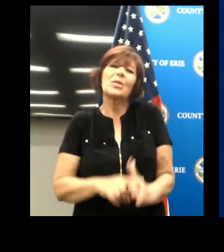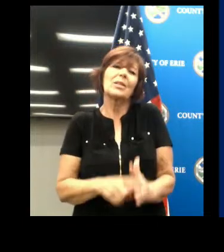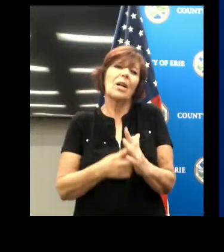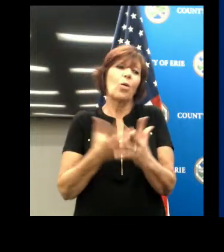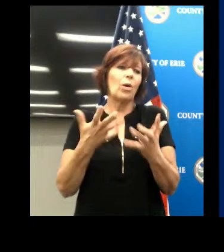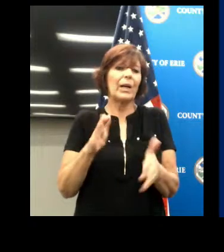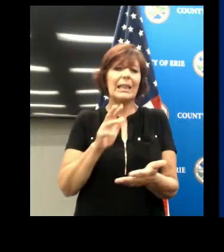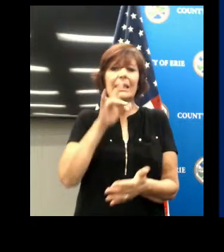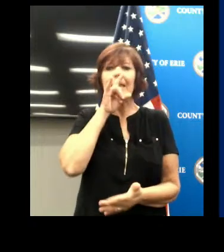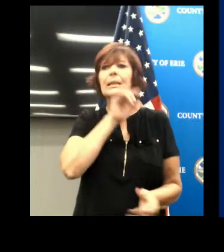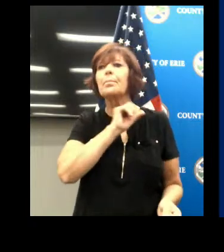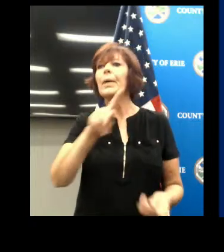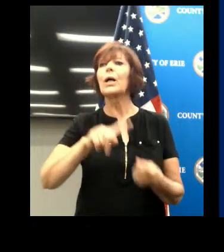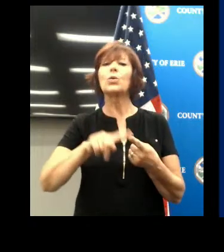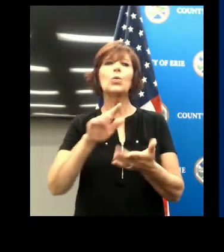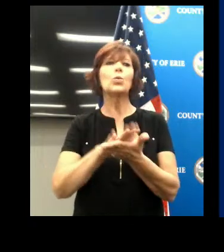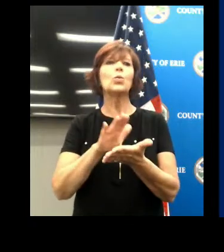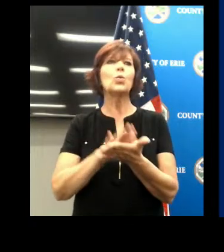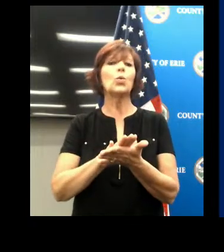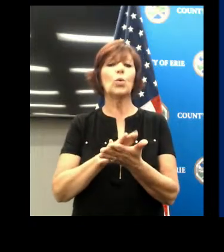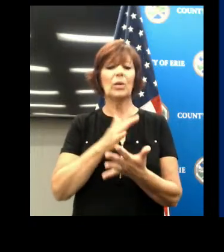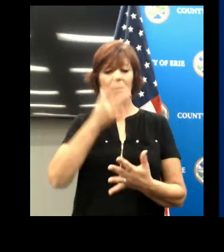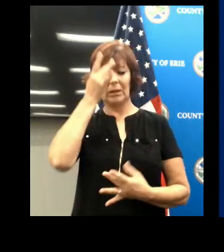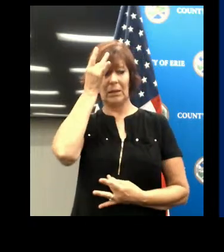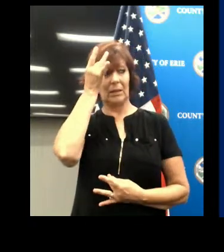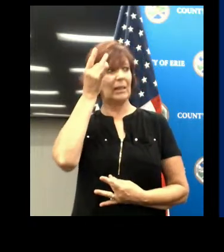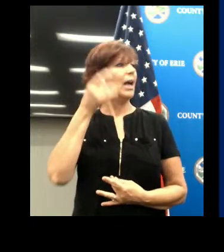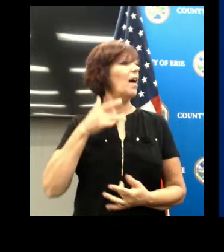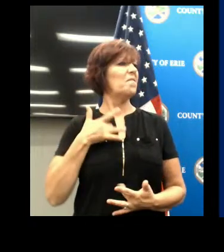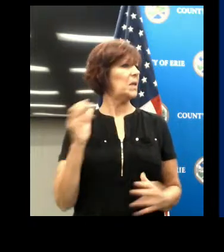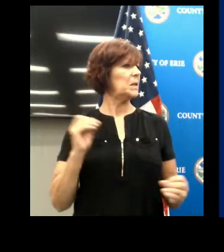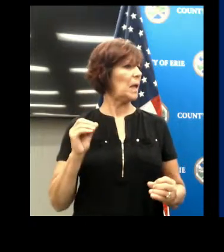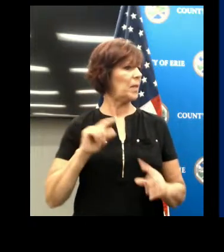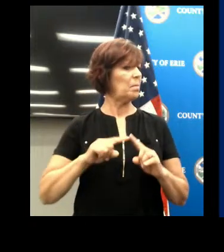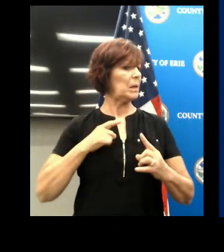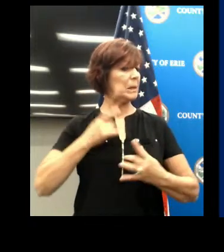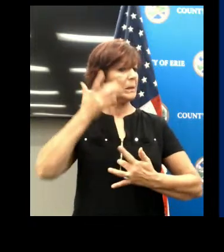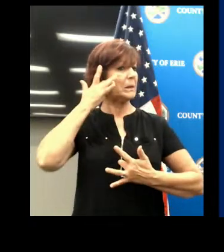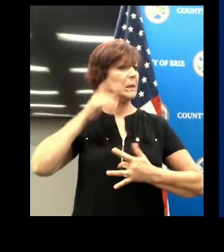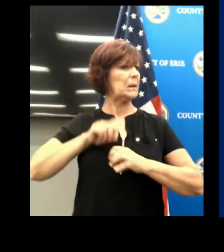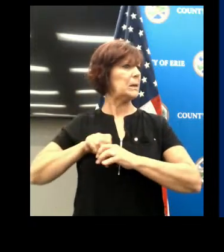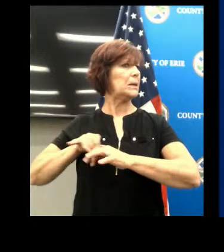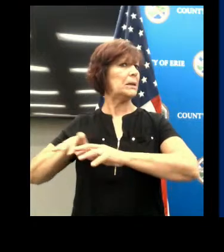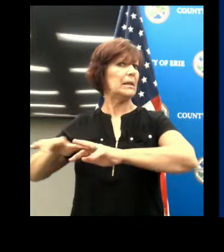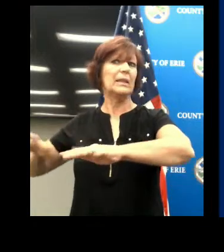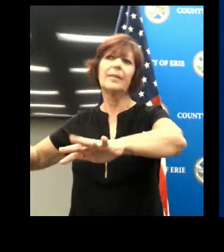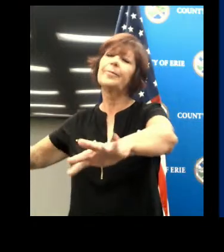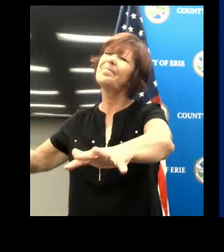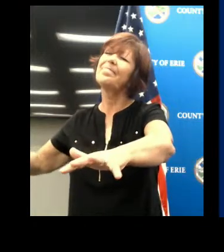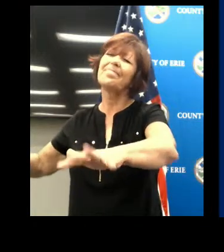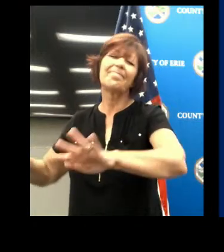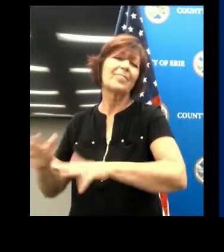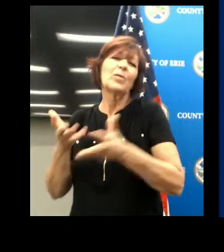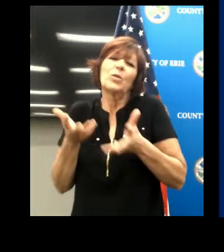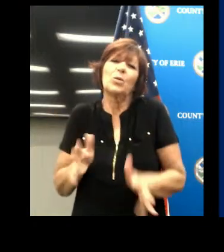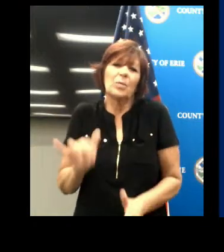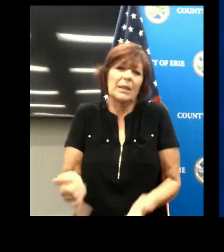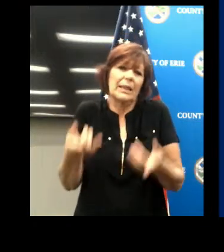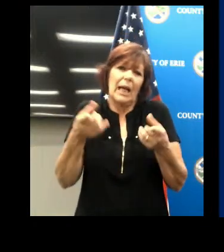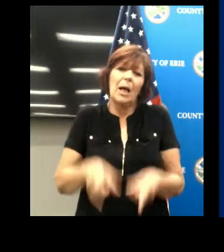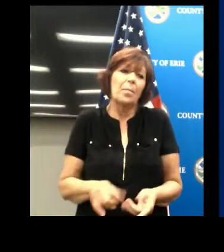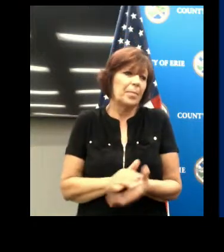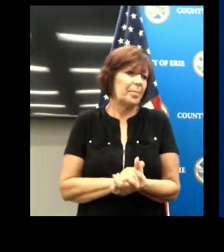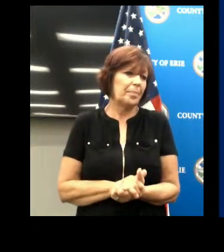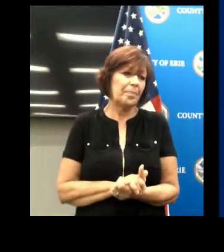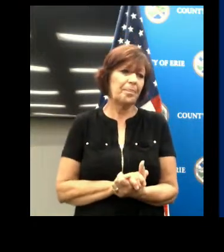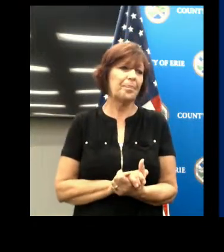to return to school and possibly being an asymptomatic infected person and then, causing an infection or a little outbreak